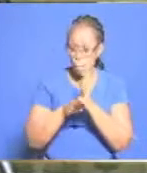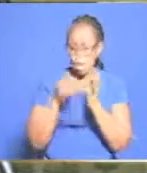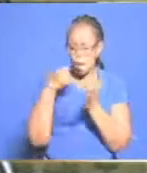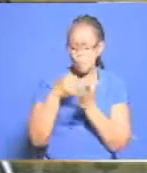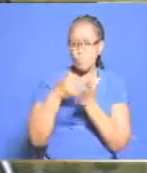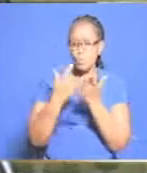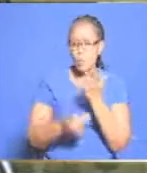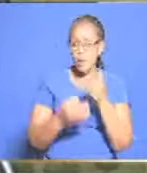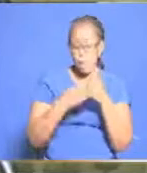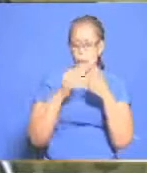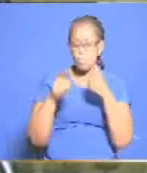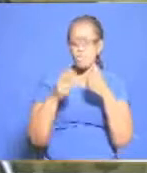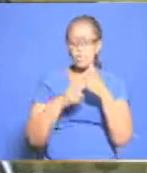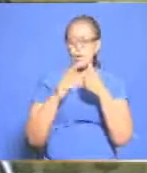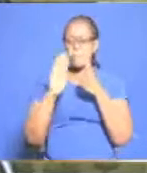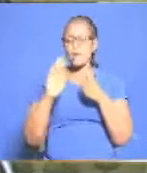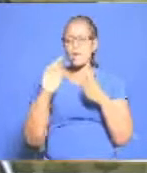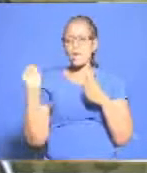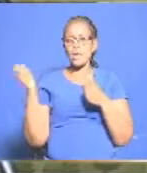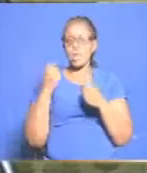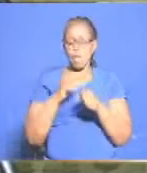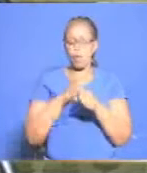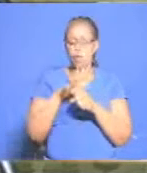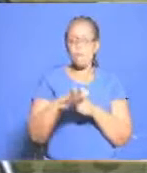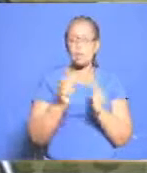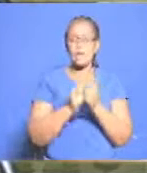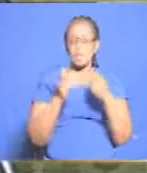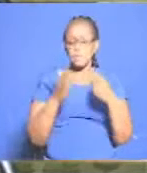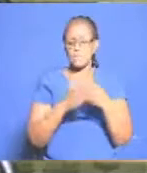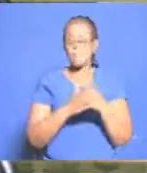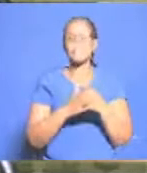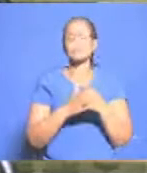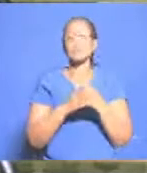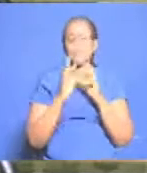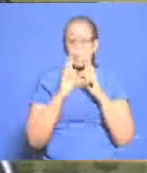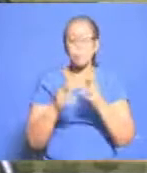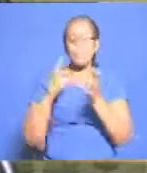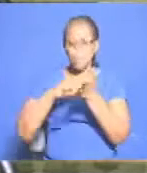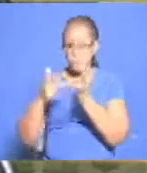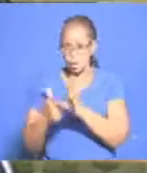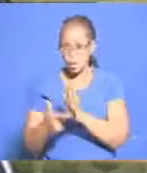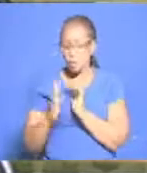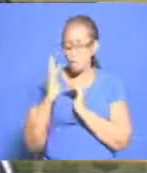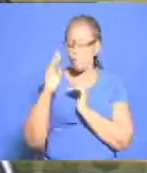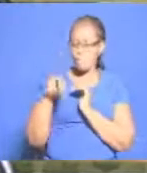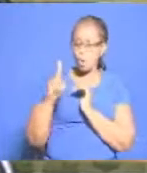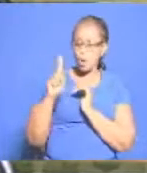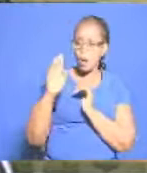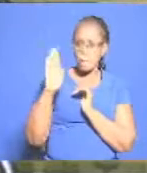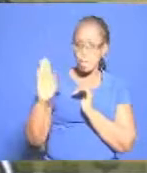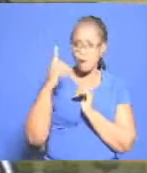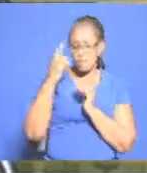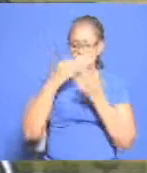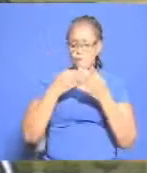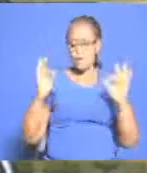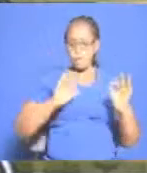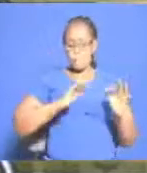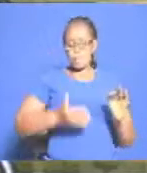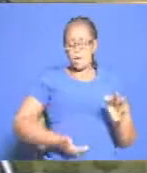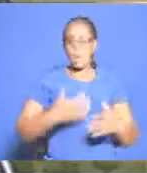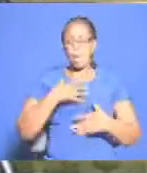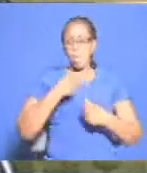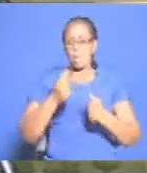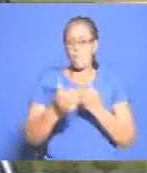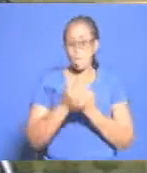billion for the Kenya COVID-19 Emergency Response Project, Kenyan shilling 4.1 billion for free maternity health care, Kenyan